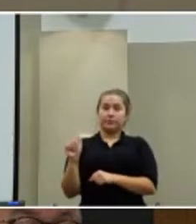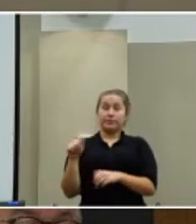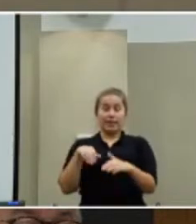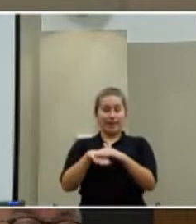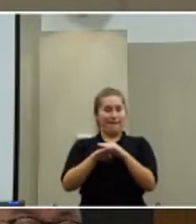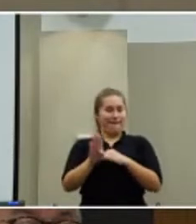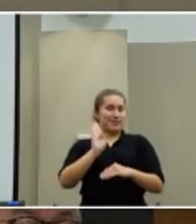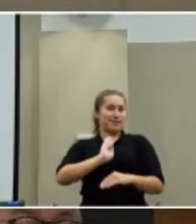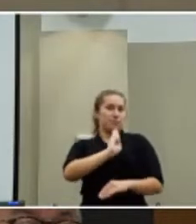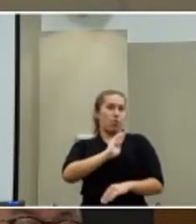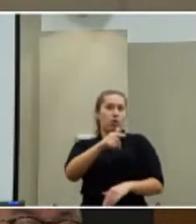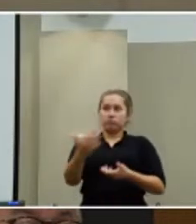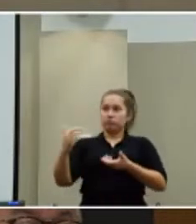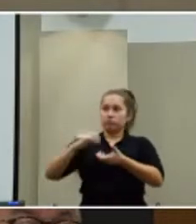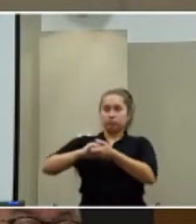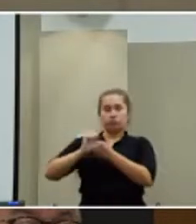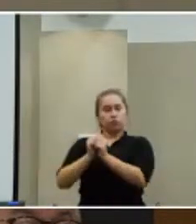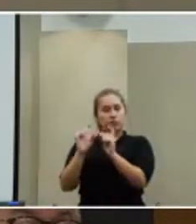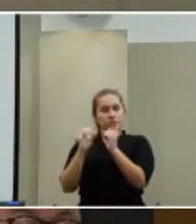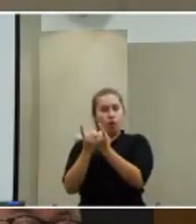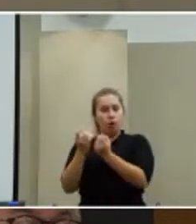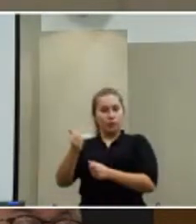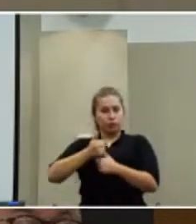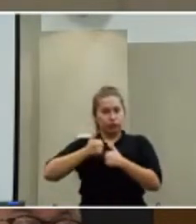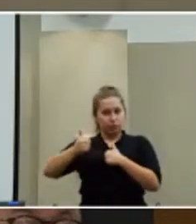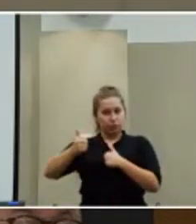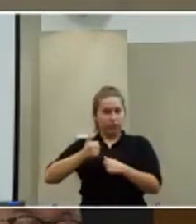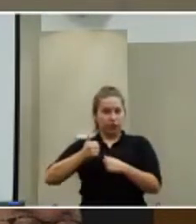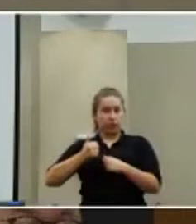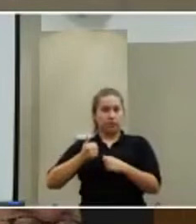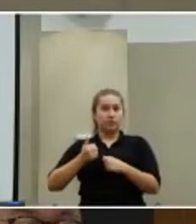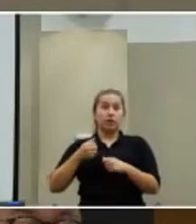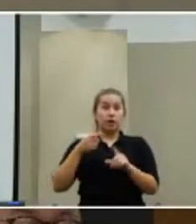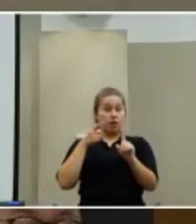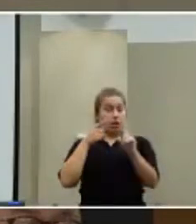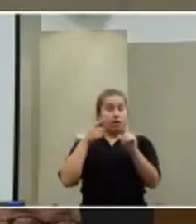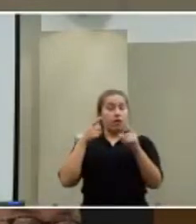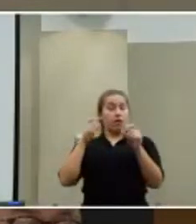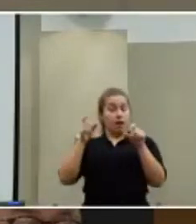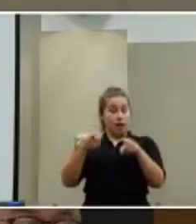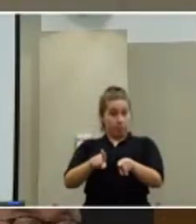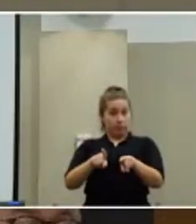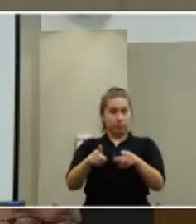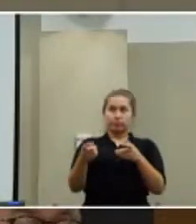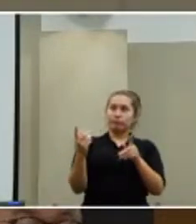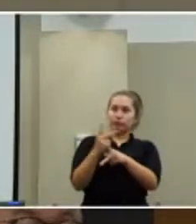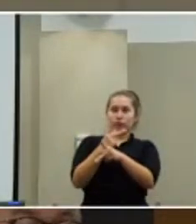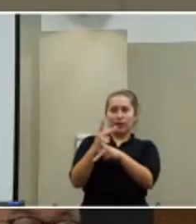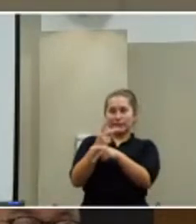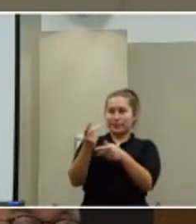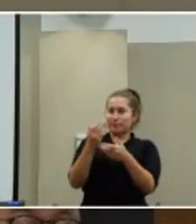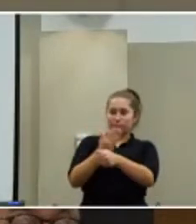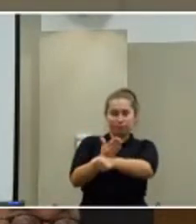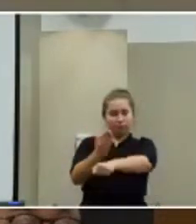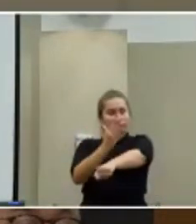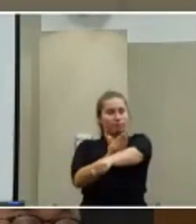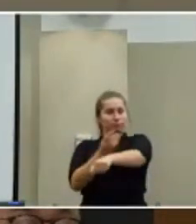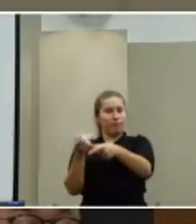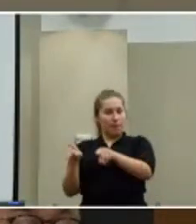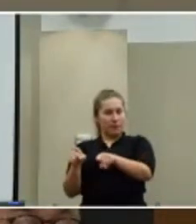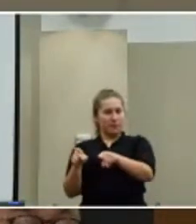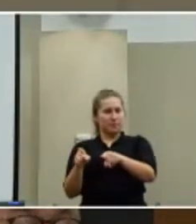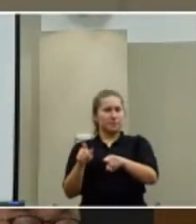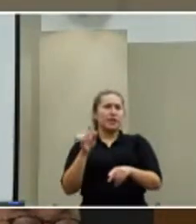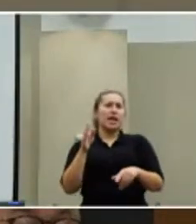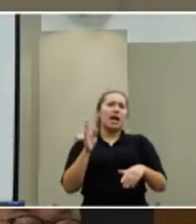Access Board worked with the Department of Transportation so that corrective action was taken. And then the Access Board quickly